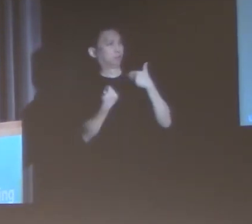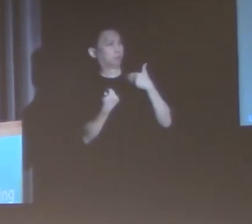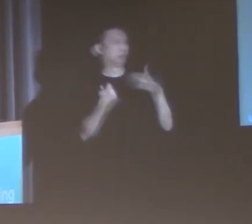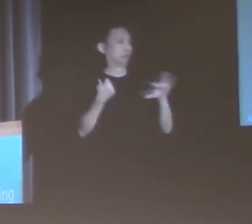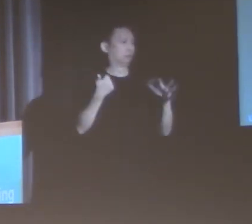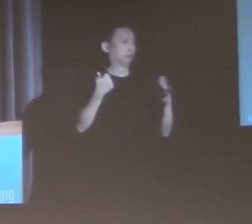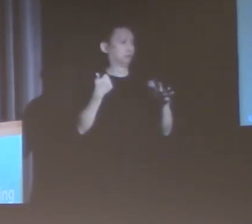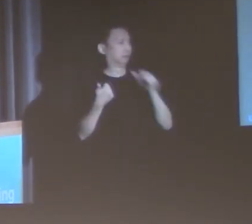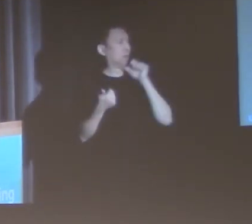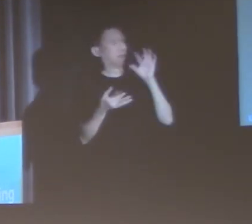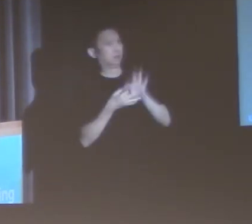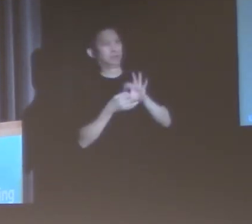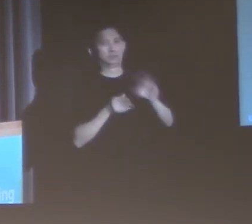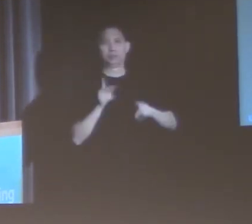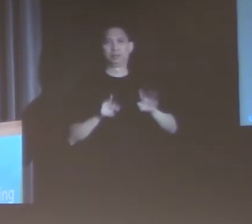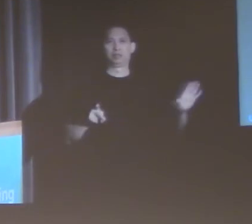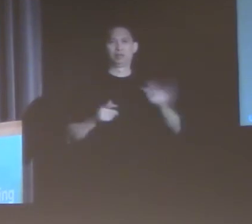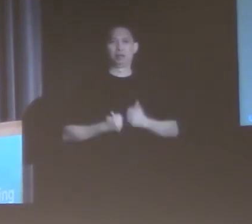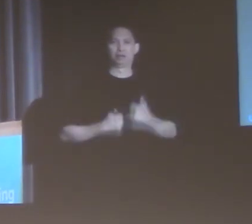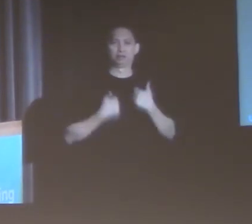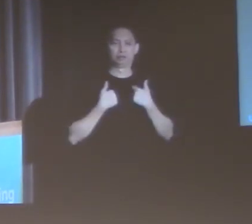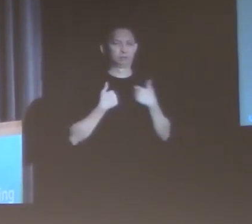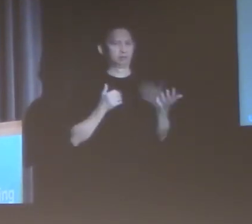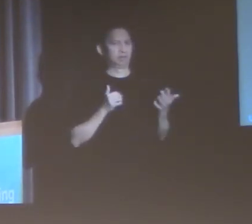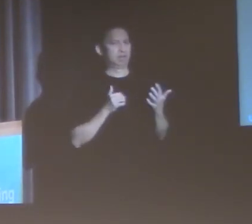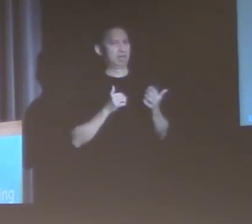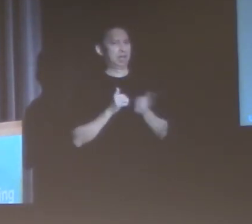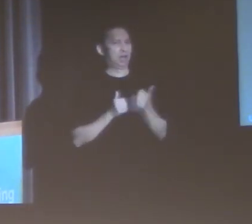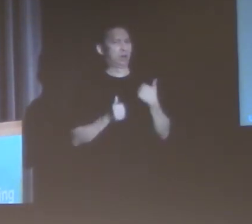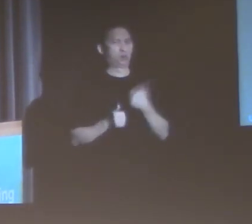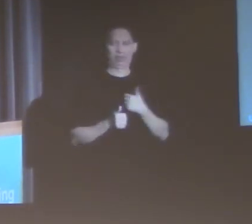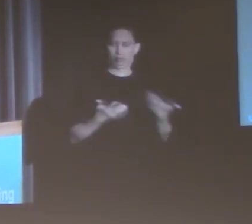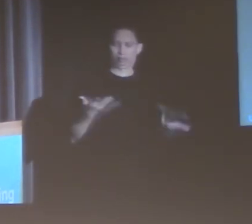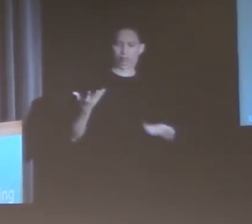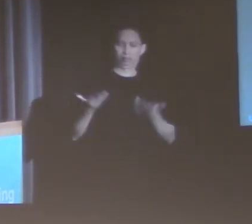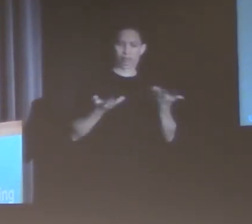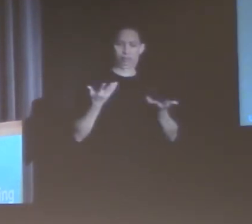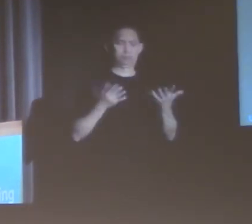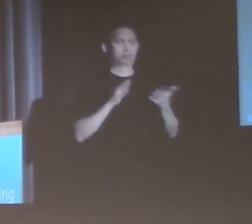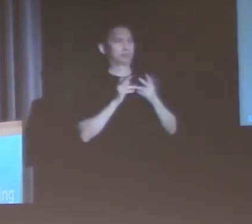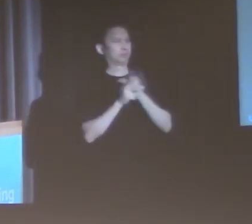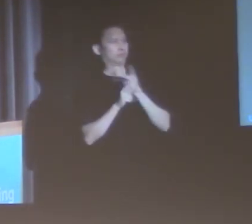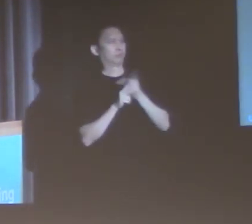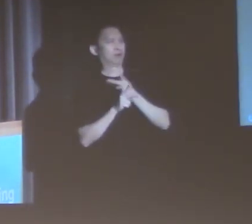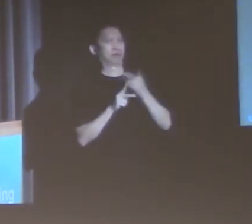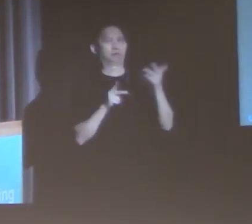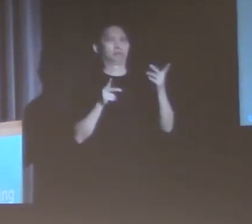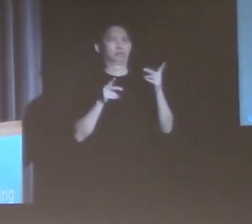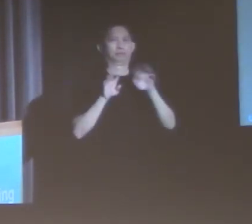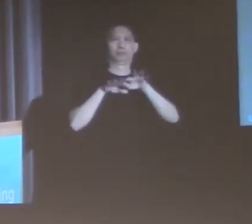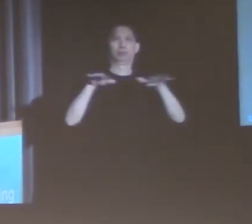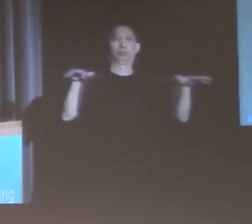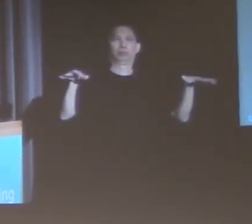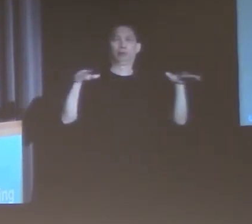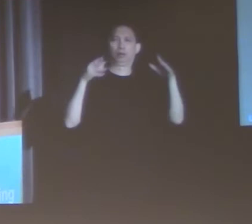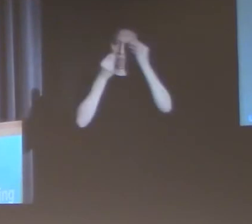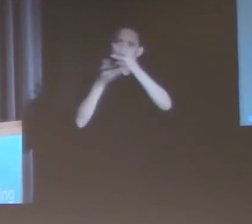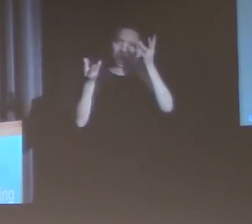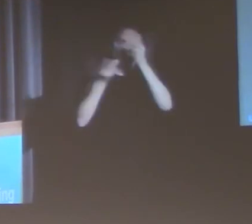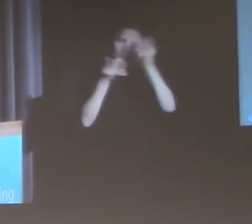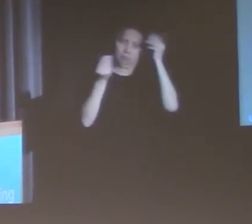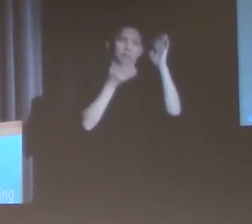so how do we find ways to just bring it into community and get word of mouth and make it very accessible, and